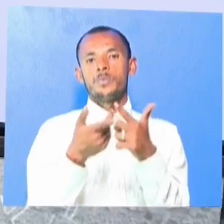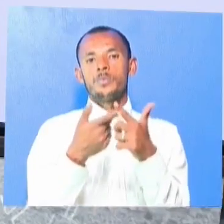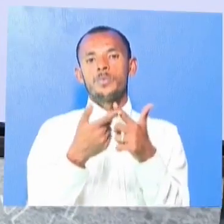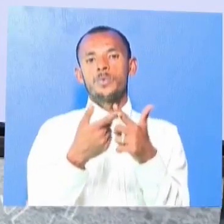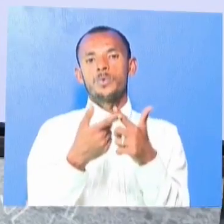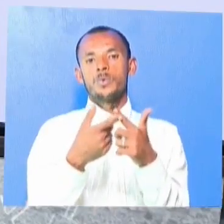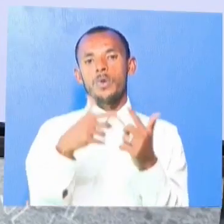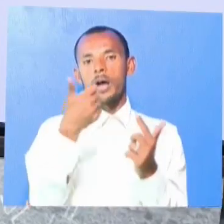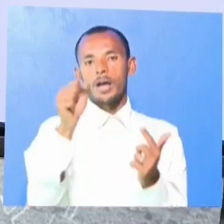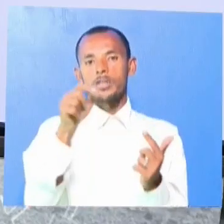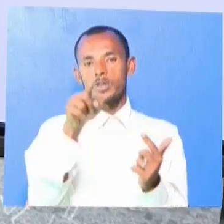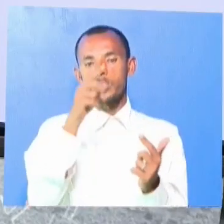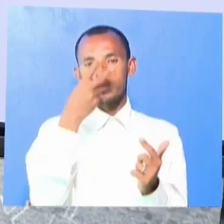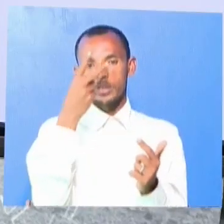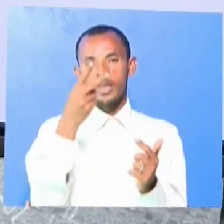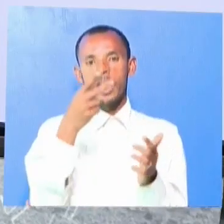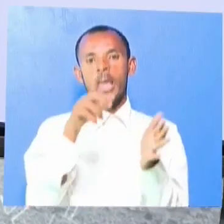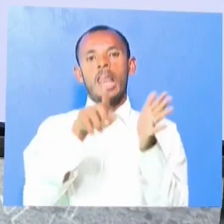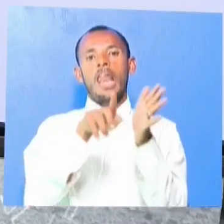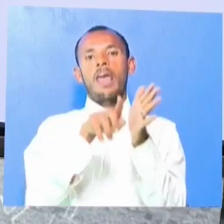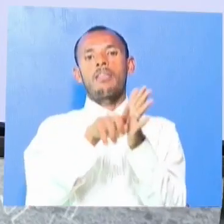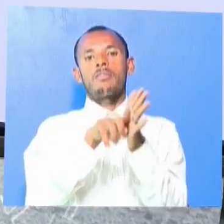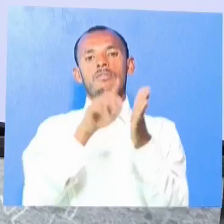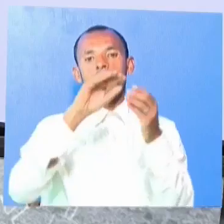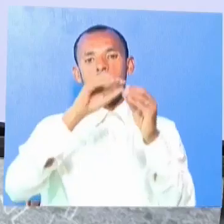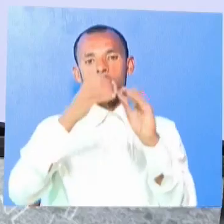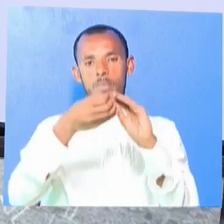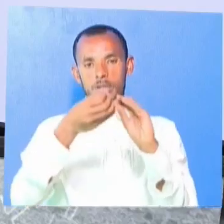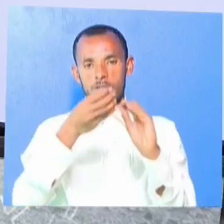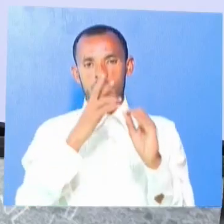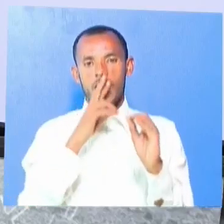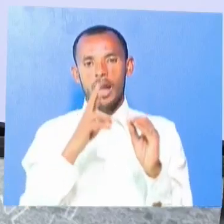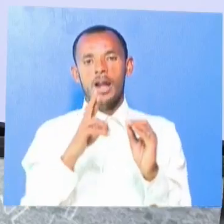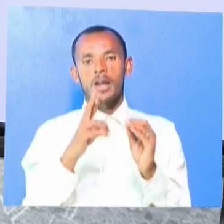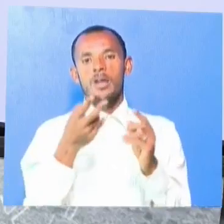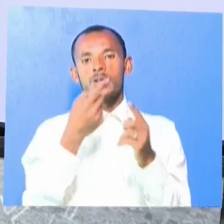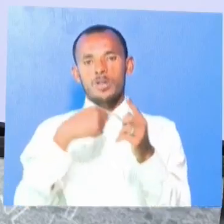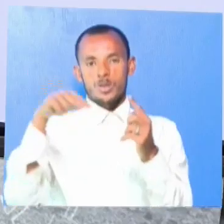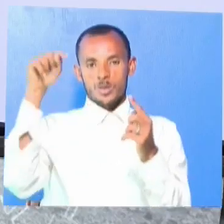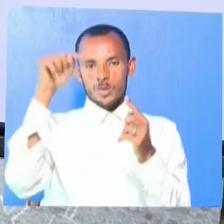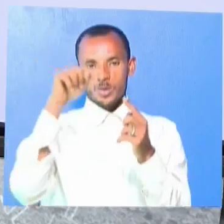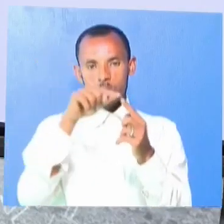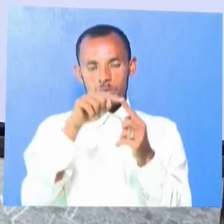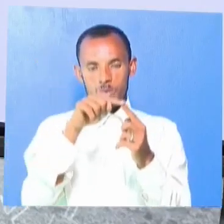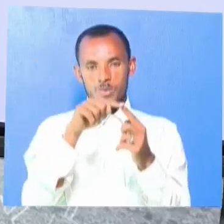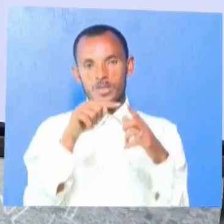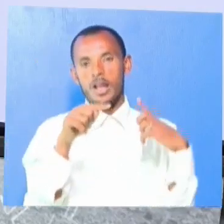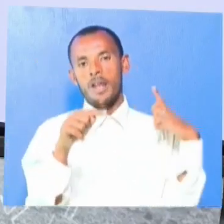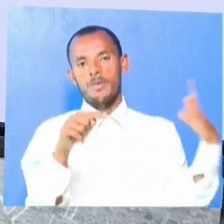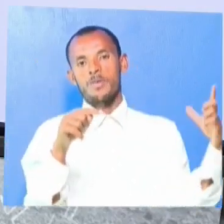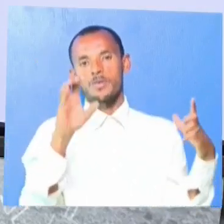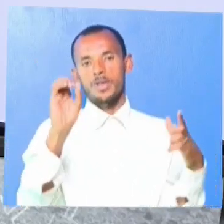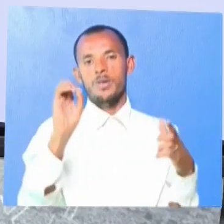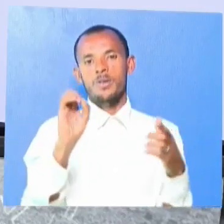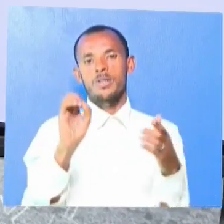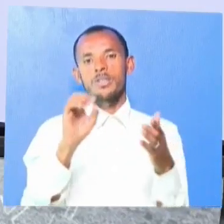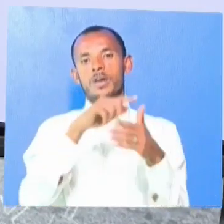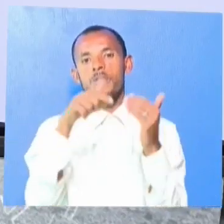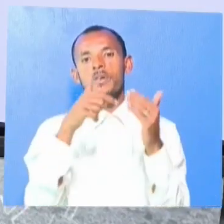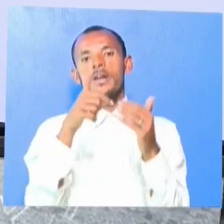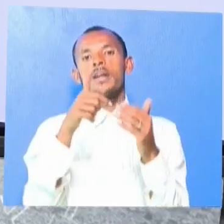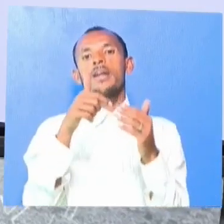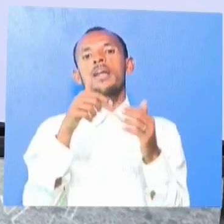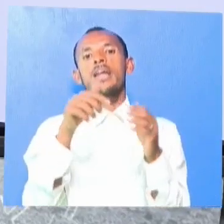as you can see, negative numbers are to the left of 0. Negative numbers are smaller than 0.